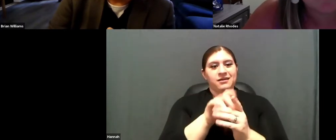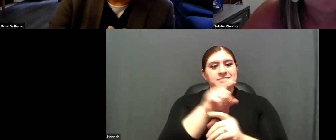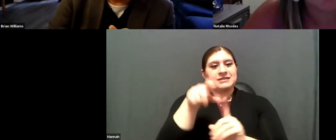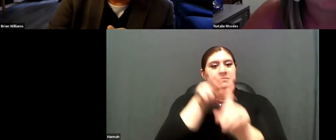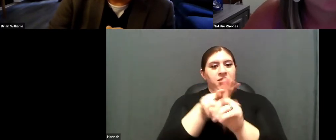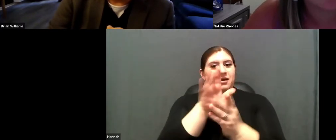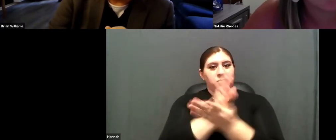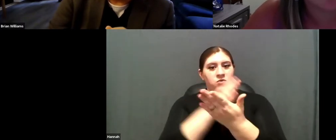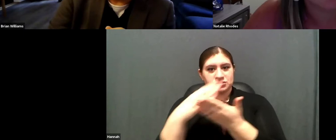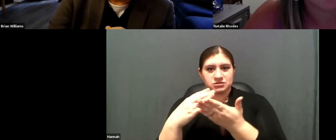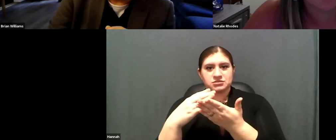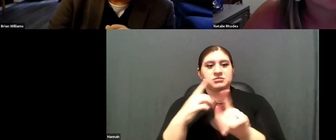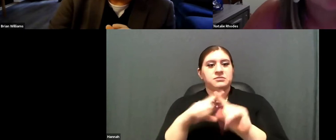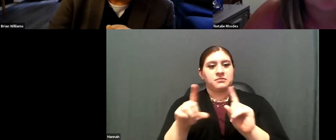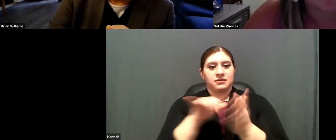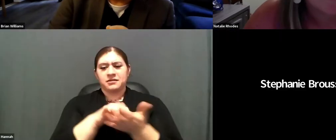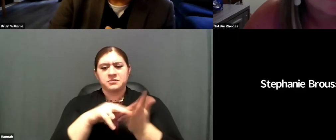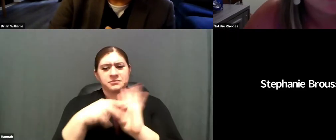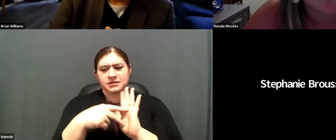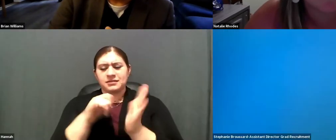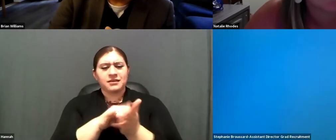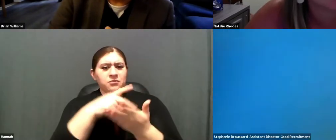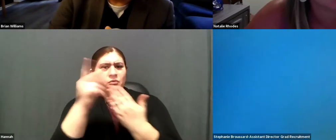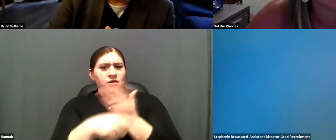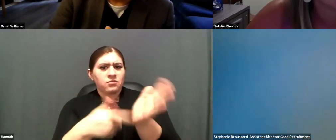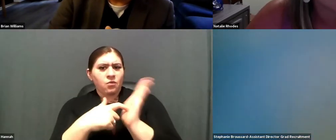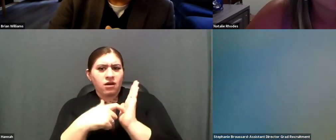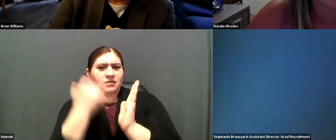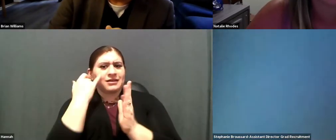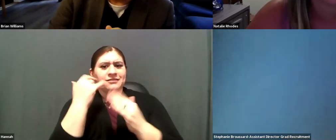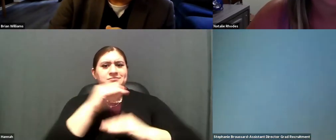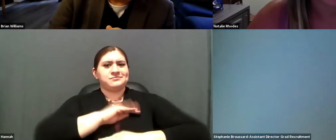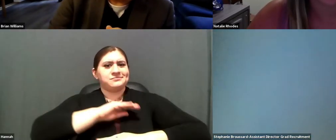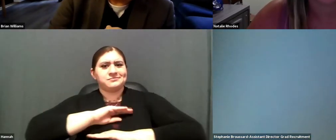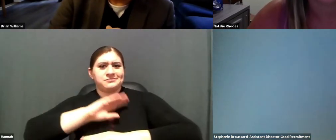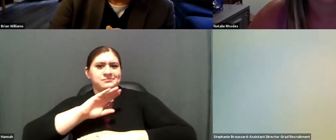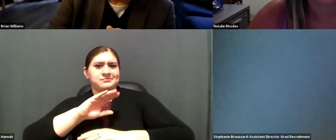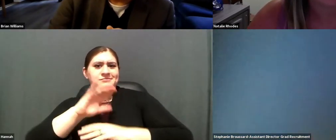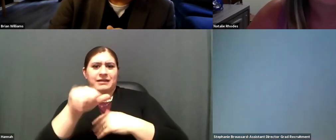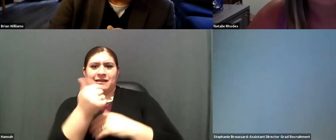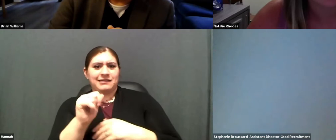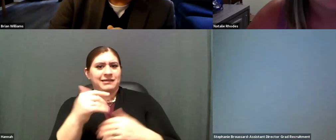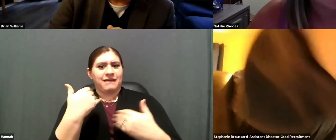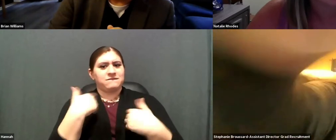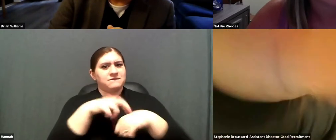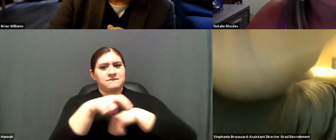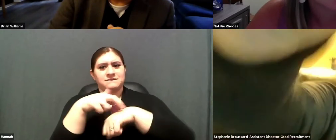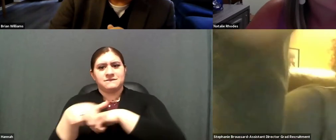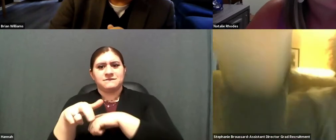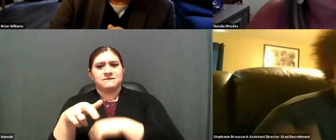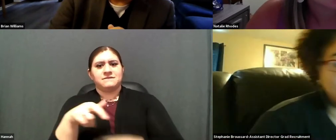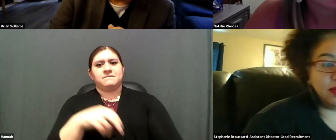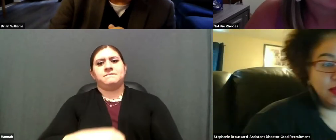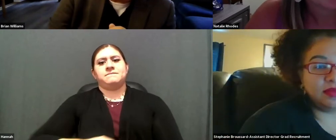maybe you can mention what the program requires, if it needs any references, anything like that.